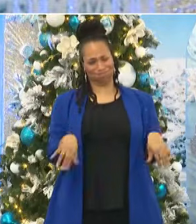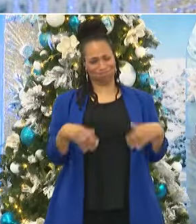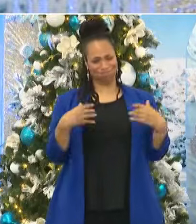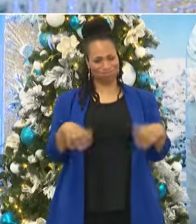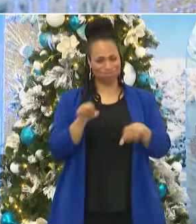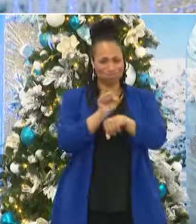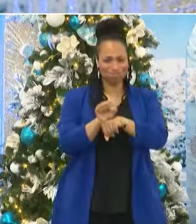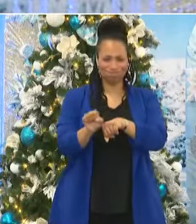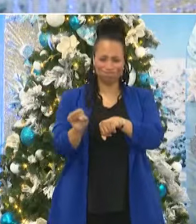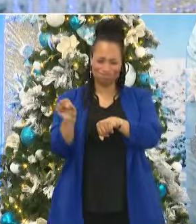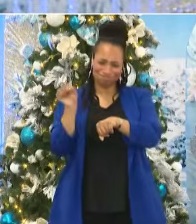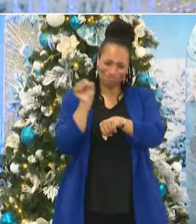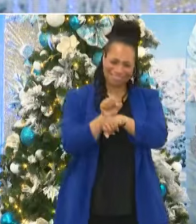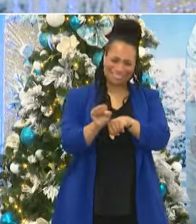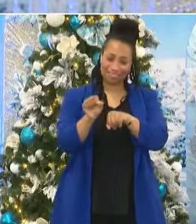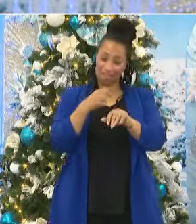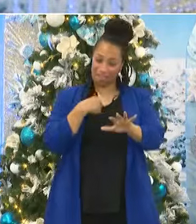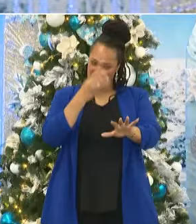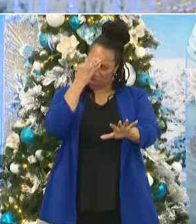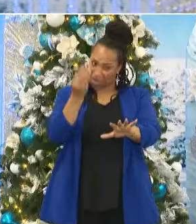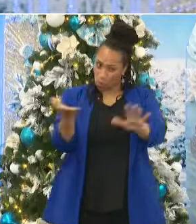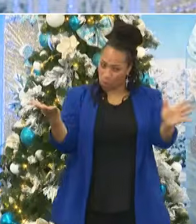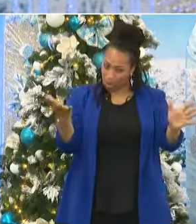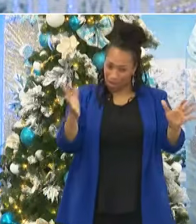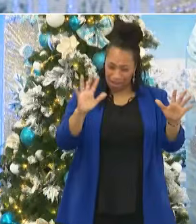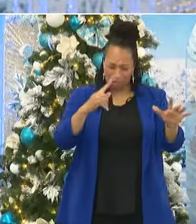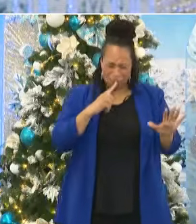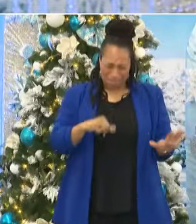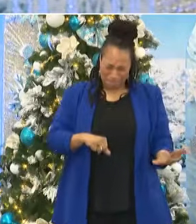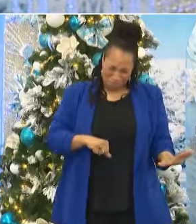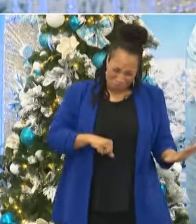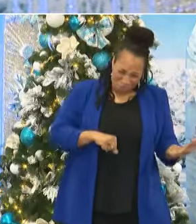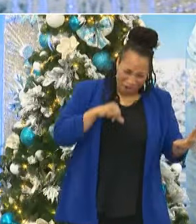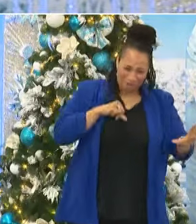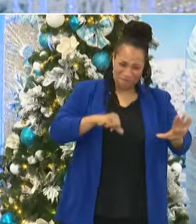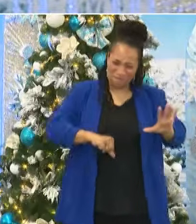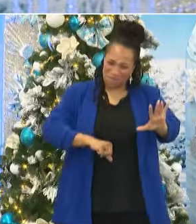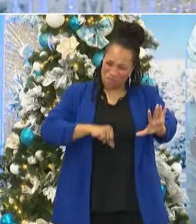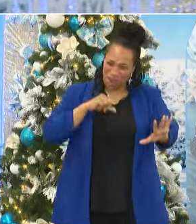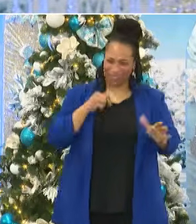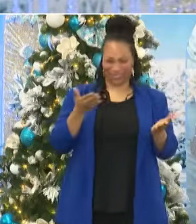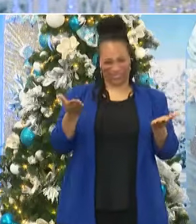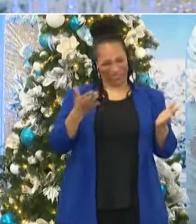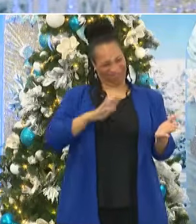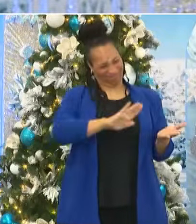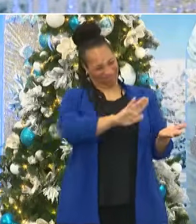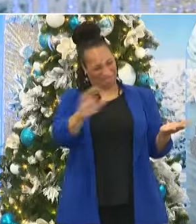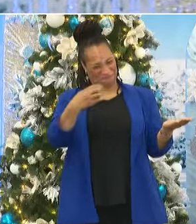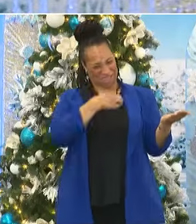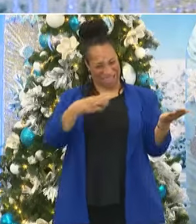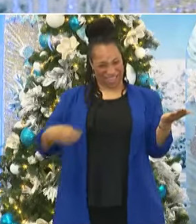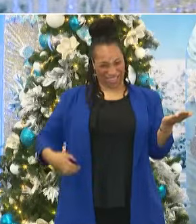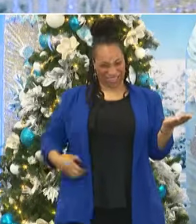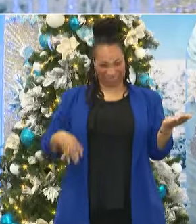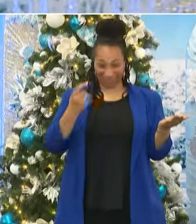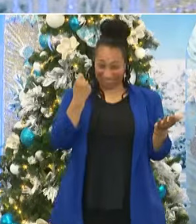how proud I am to have served as your mayor for almost 11 years.